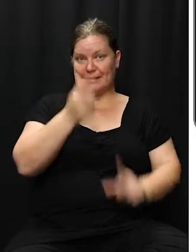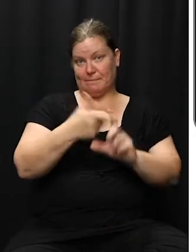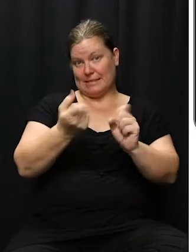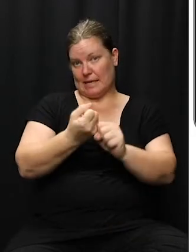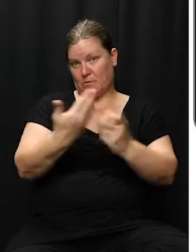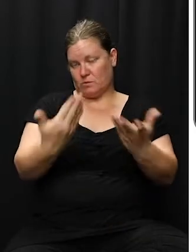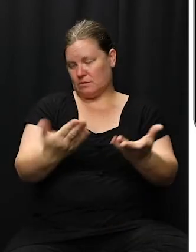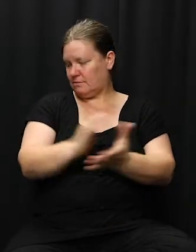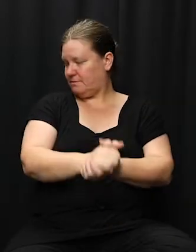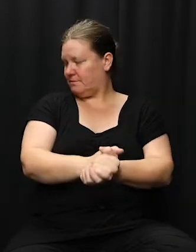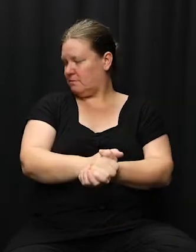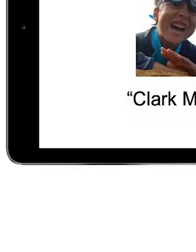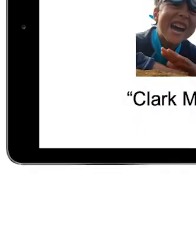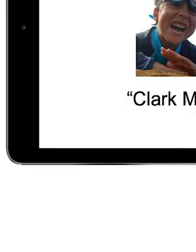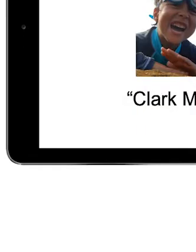couple of examples.